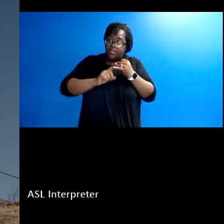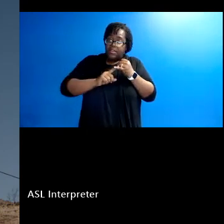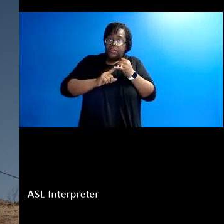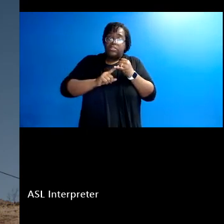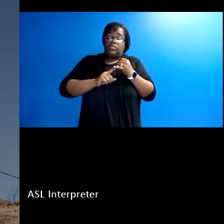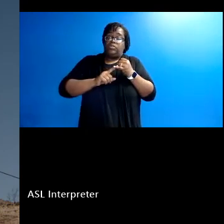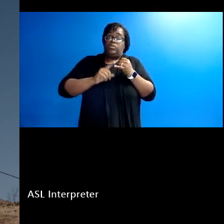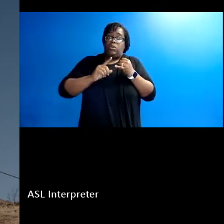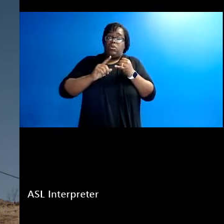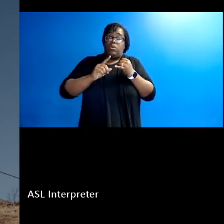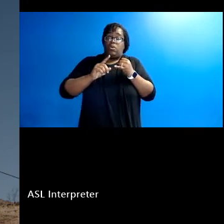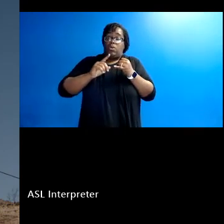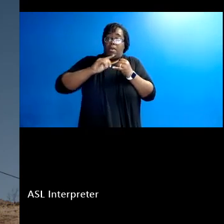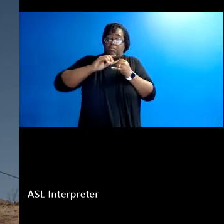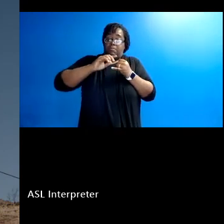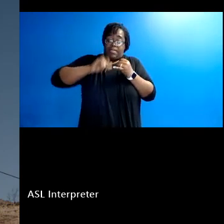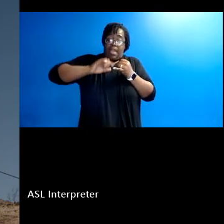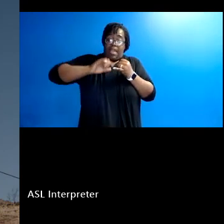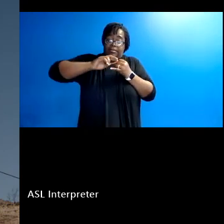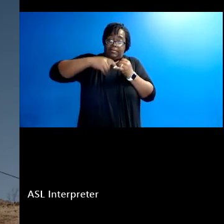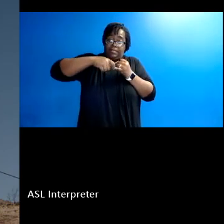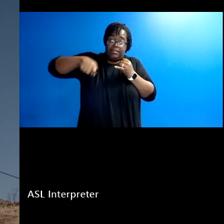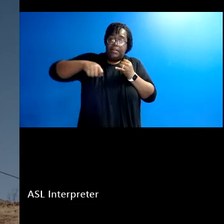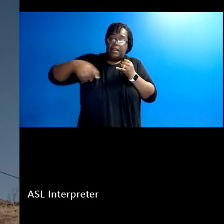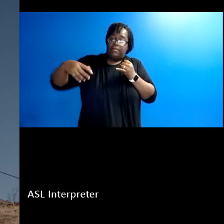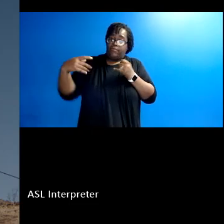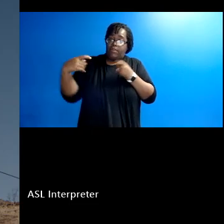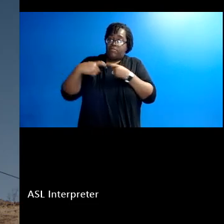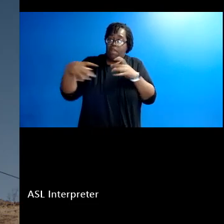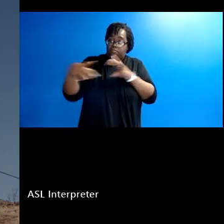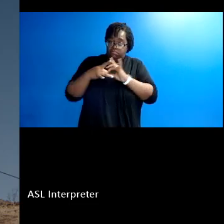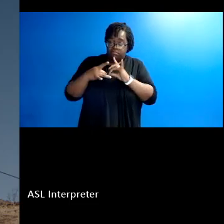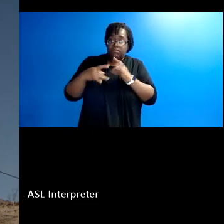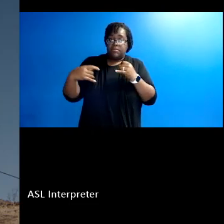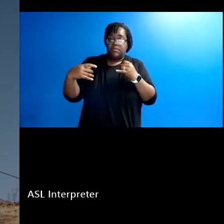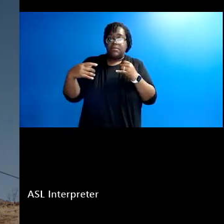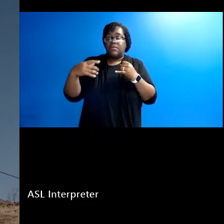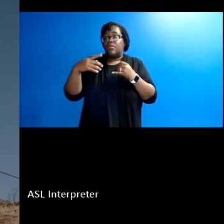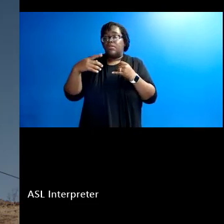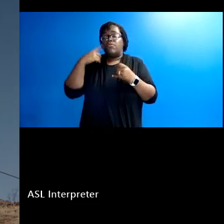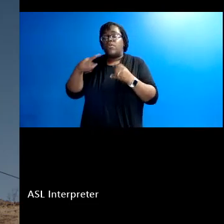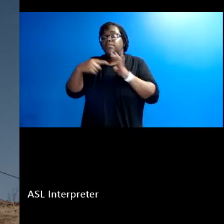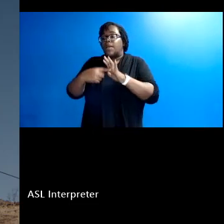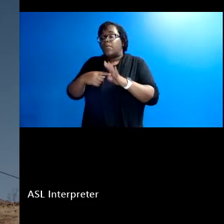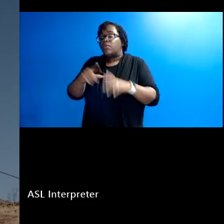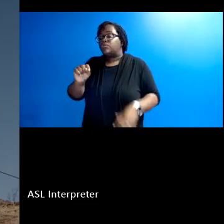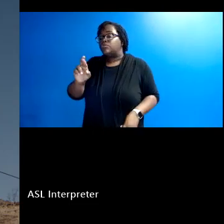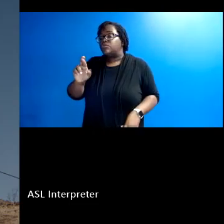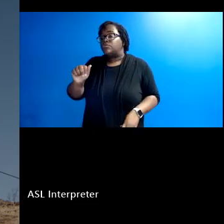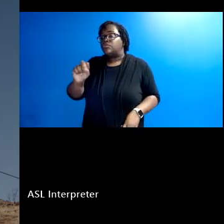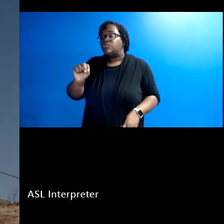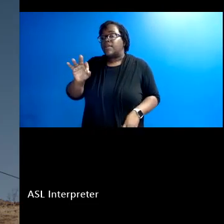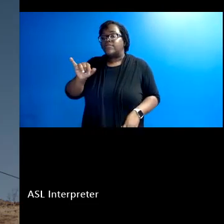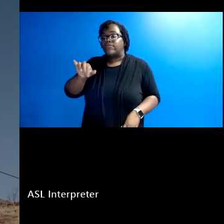to strip that covering to make an electrical connection. This occurs when you connect to a transformer or you're connecting wires